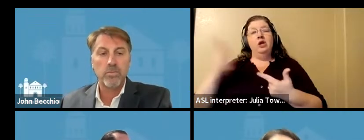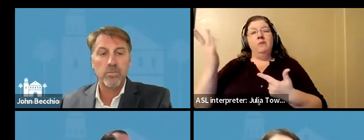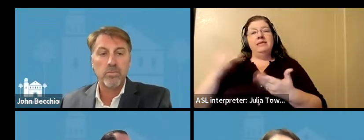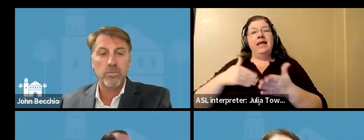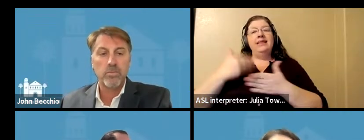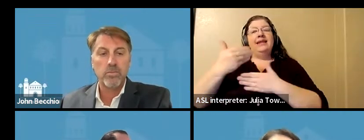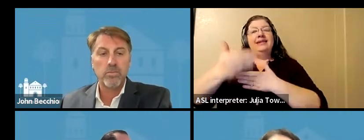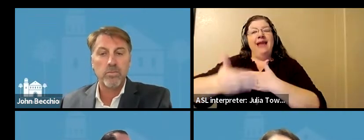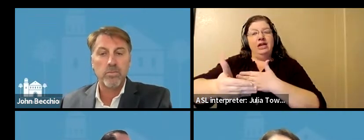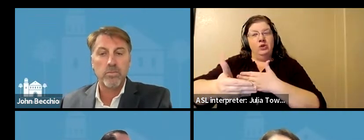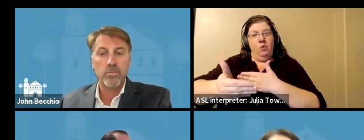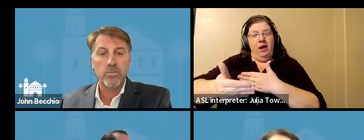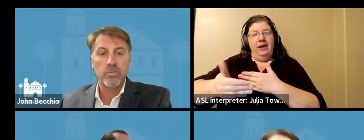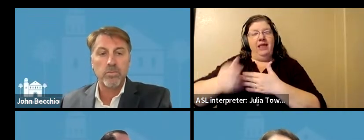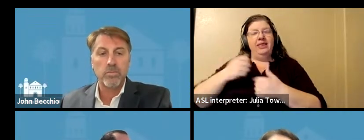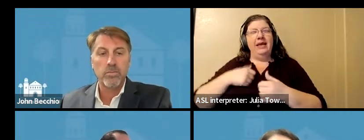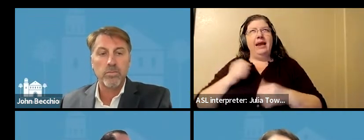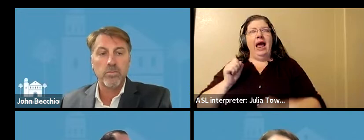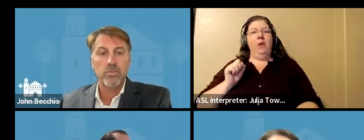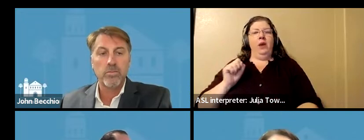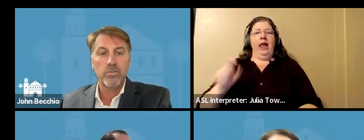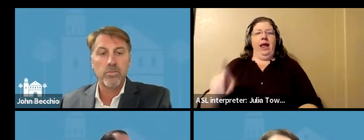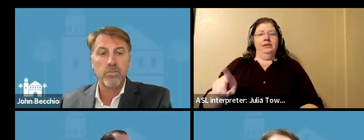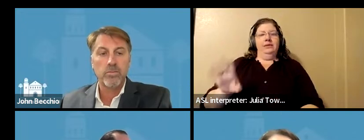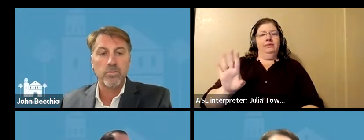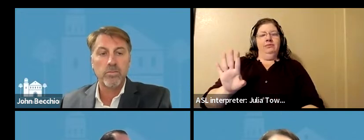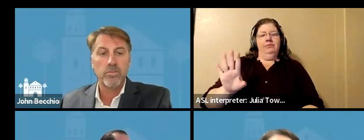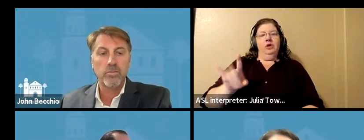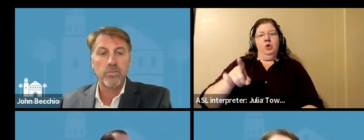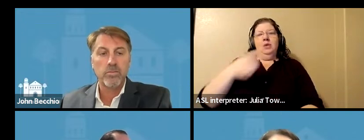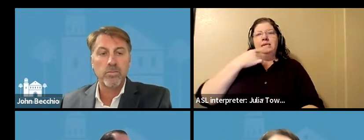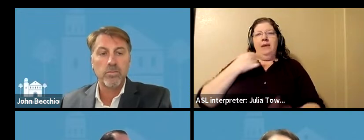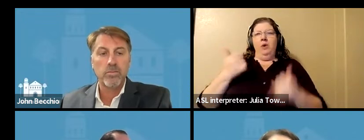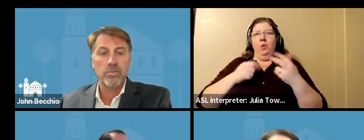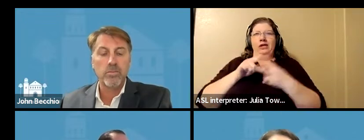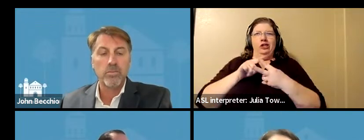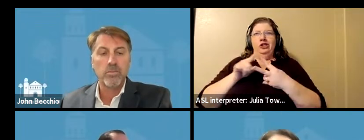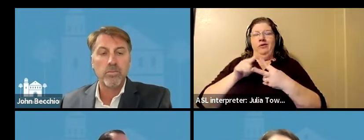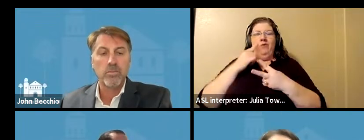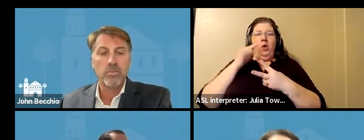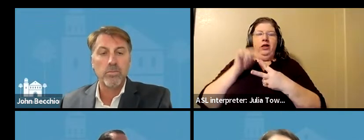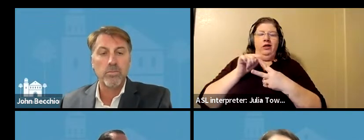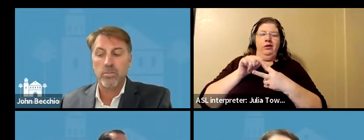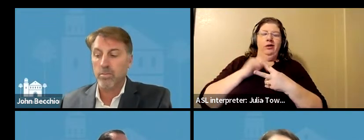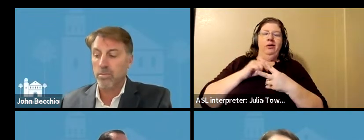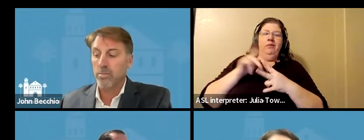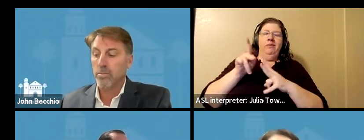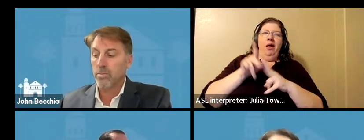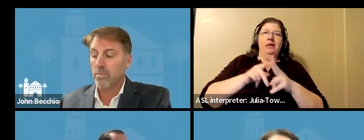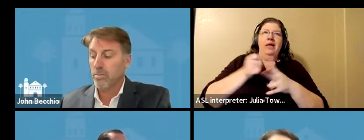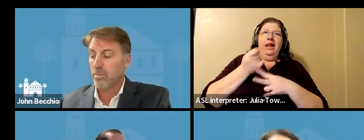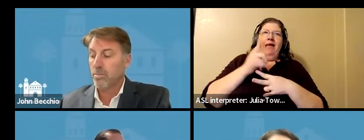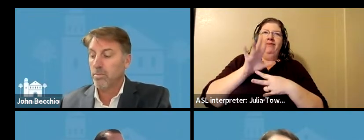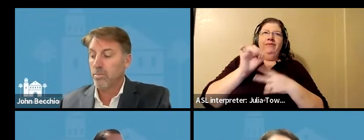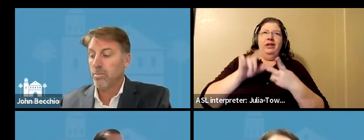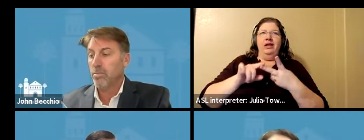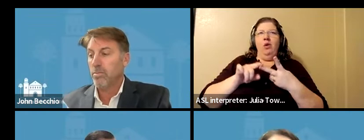and then I'll ask the question, and you can tell me whether it's for board policy 1150 or